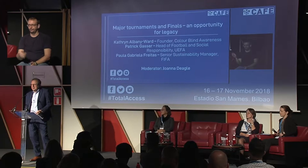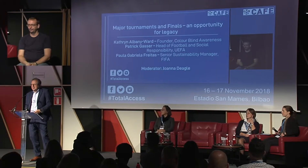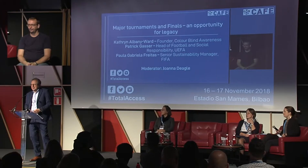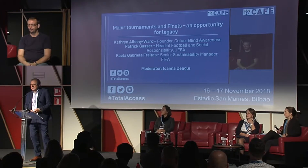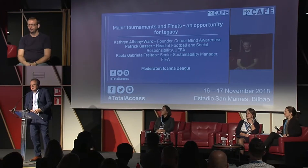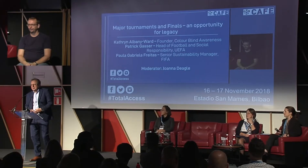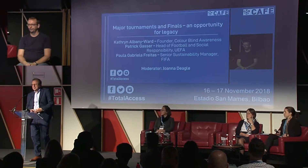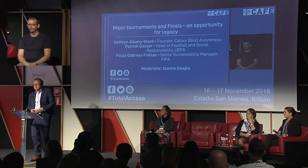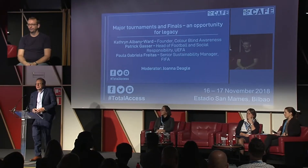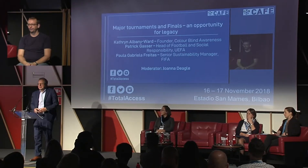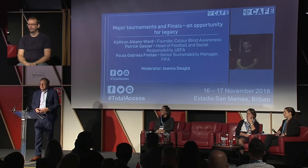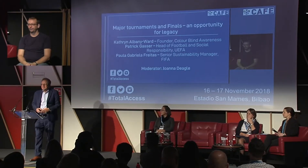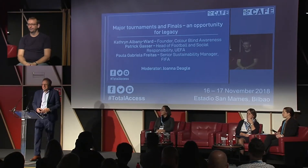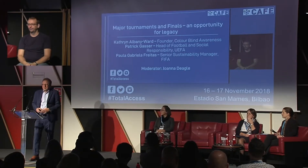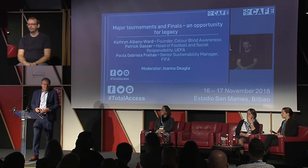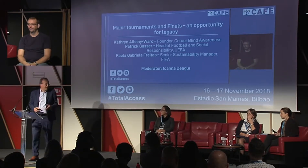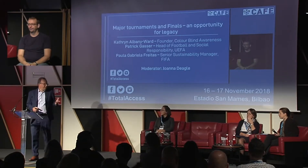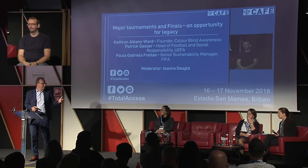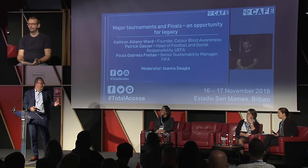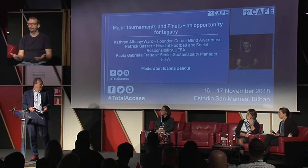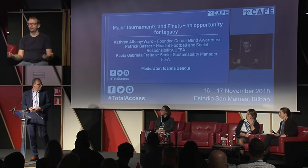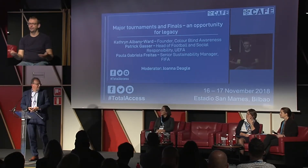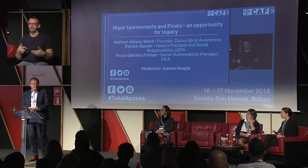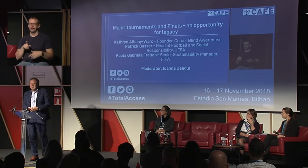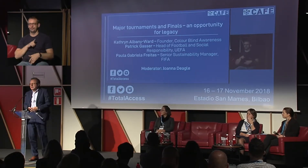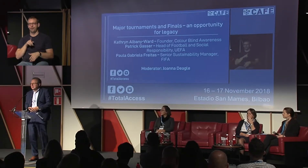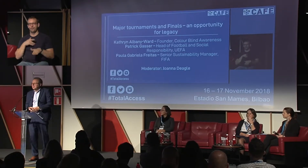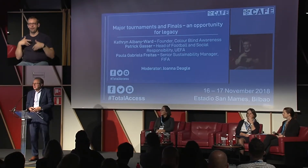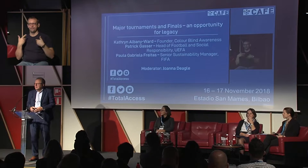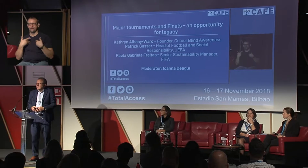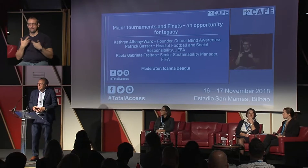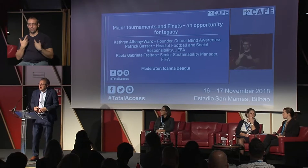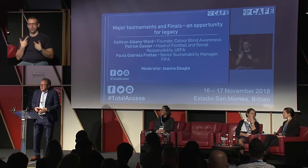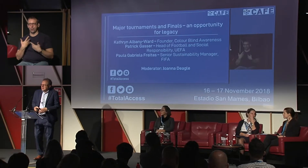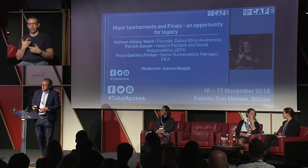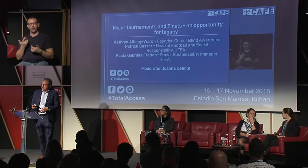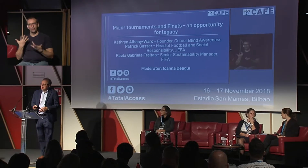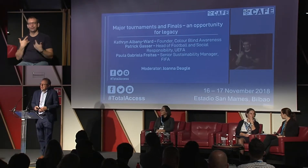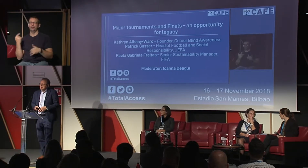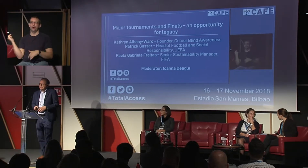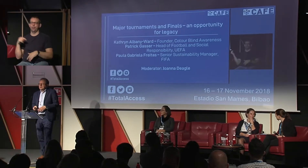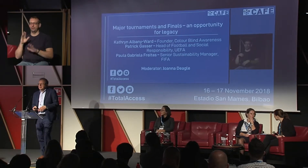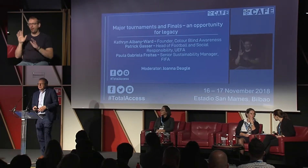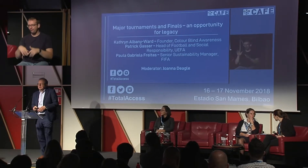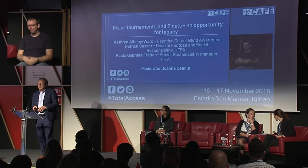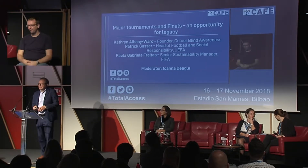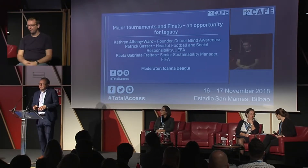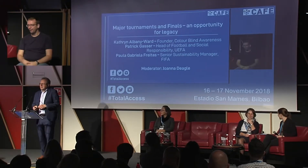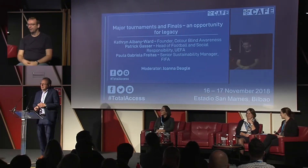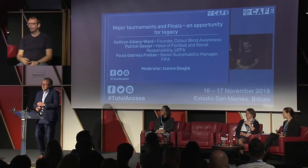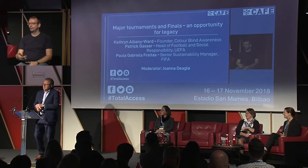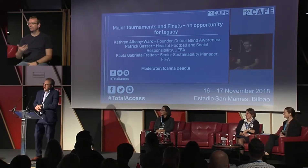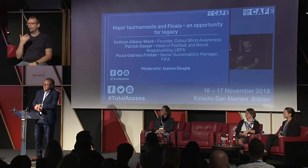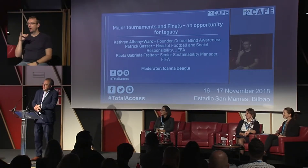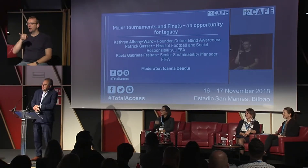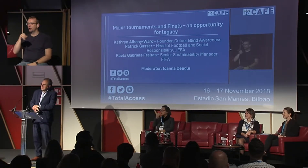I'm delighted to be here. Thank you, Joanna, for the invitation. Thank you also, Joyce, for the